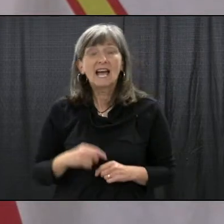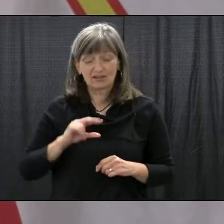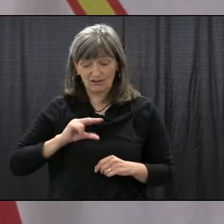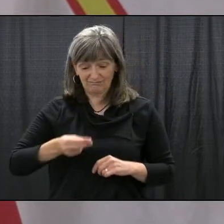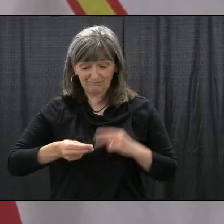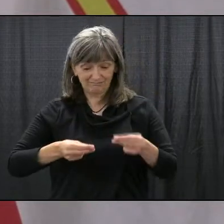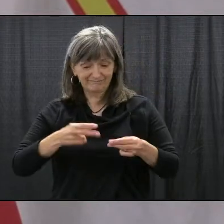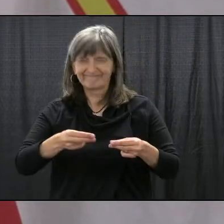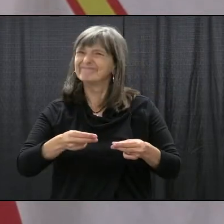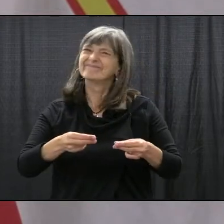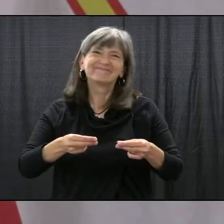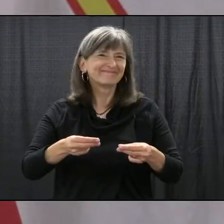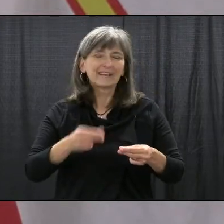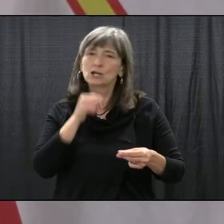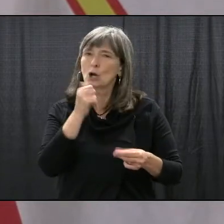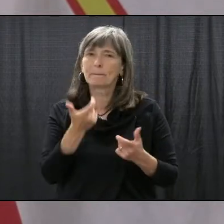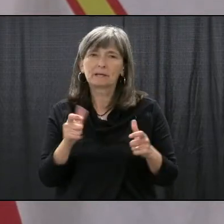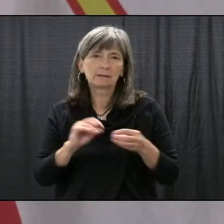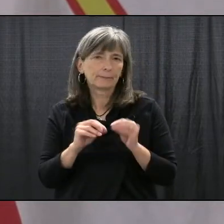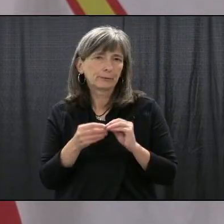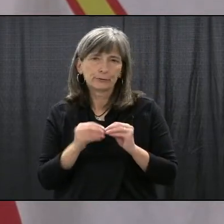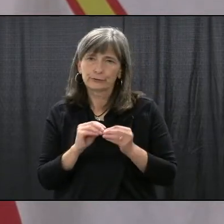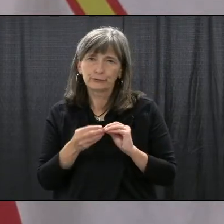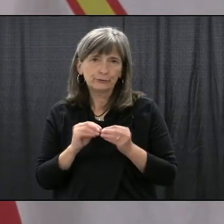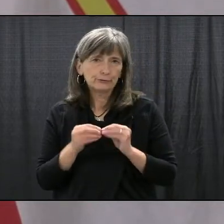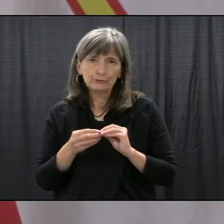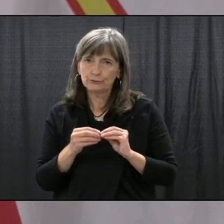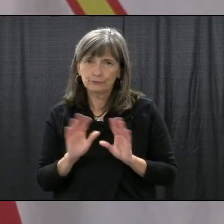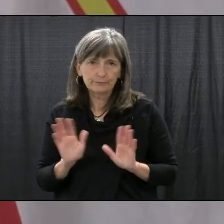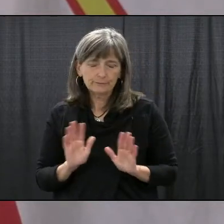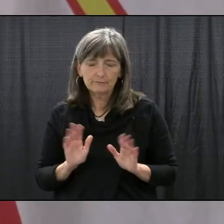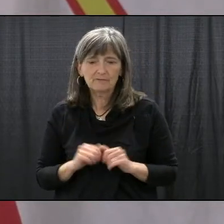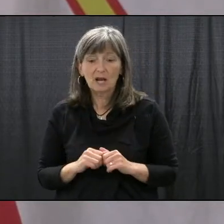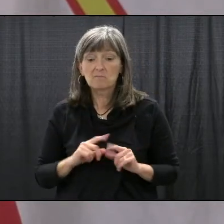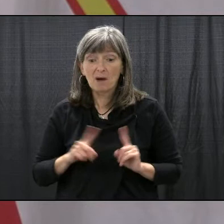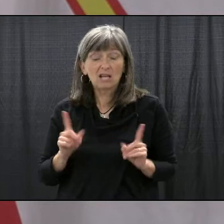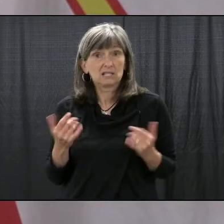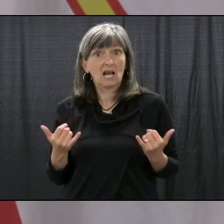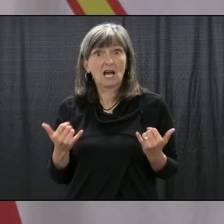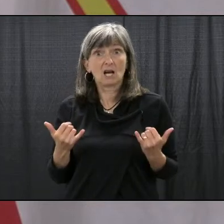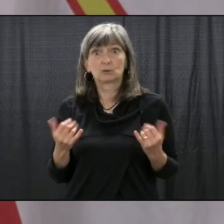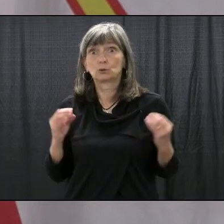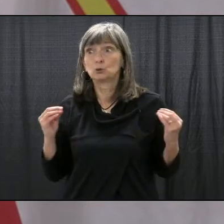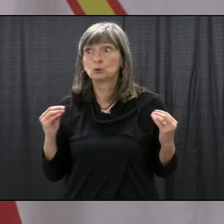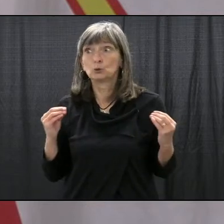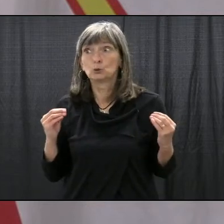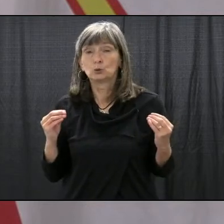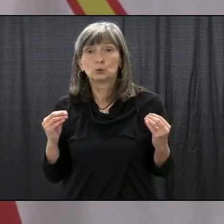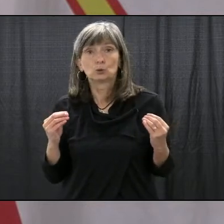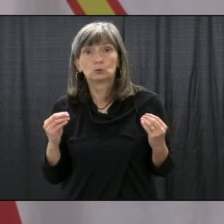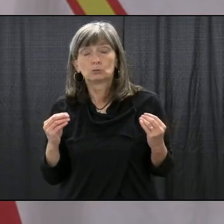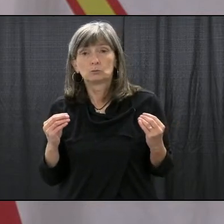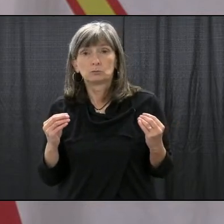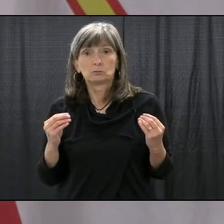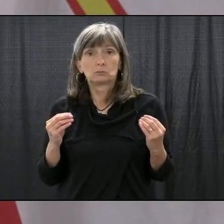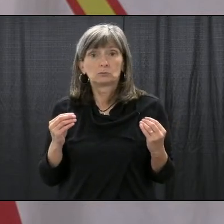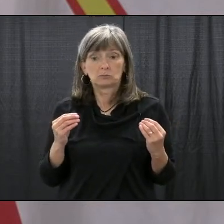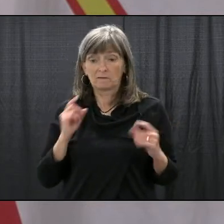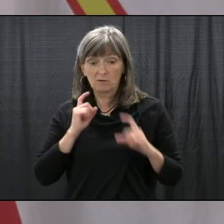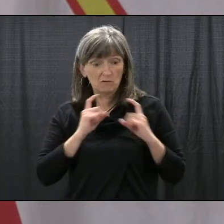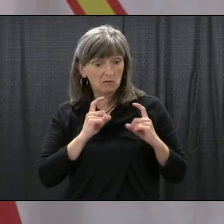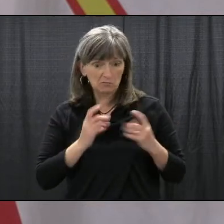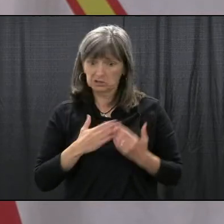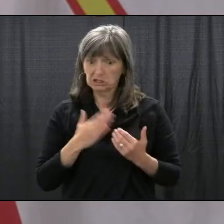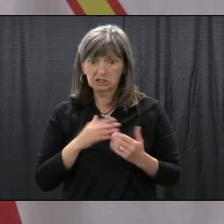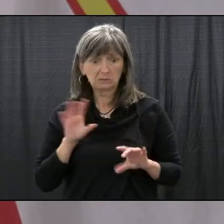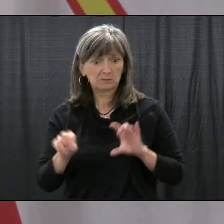huge, but certainly at this point, we're not seeing any strain on the ability to be able to contact people. We